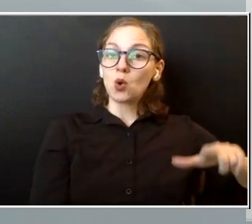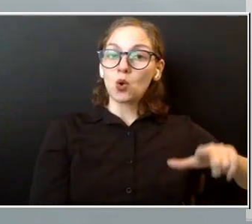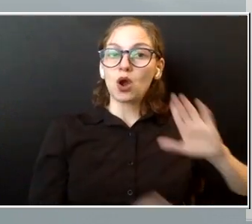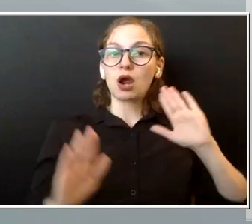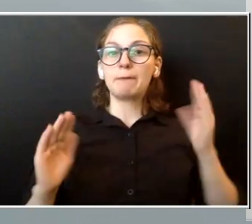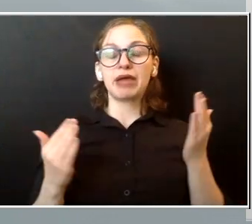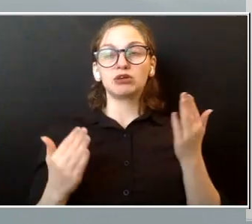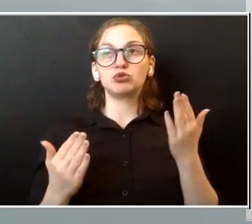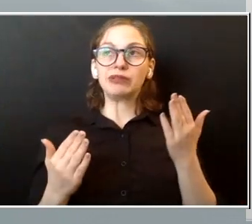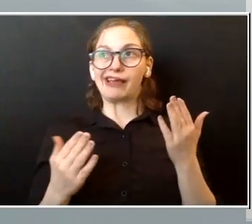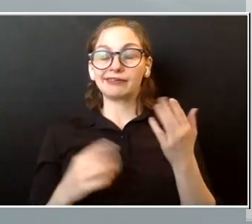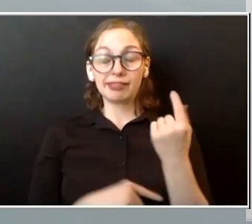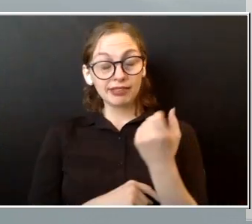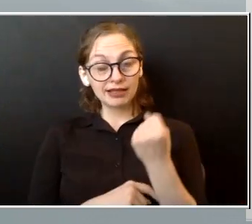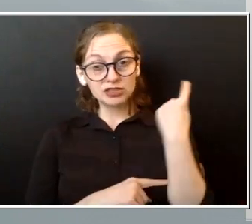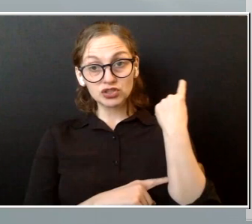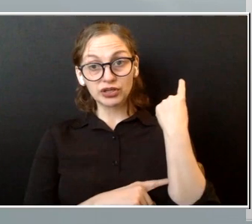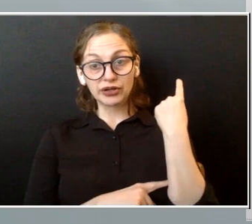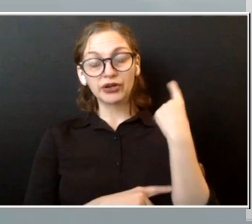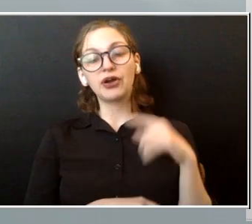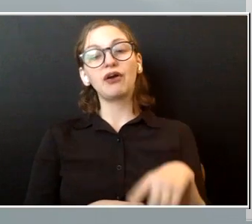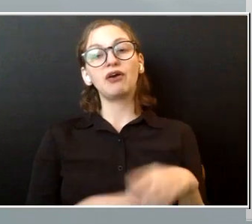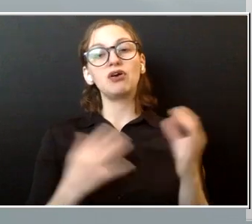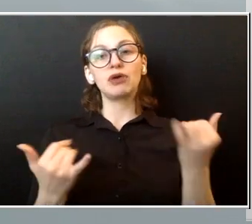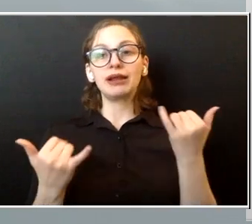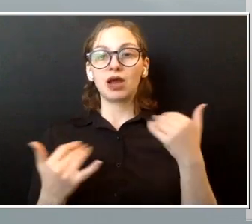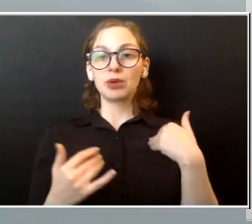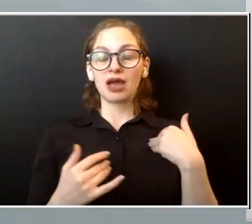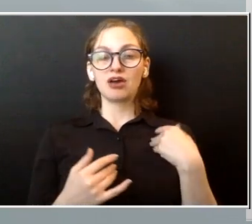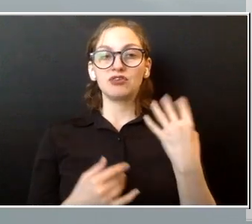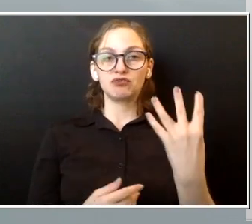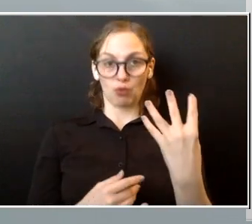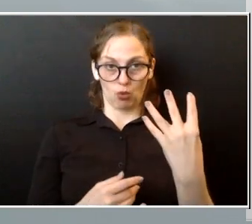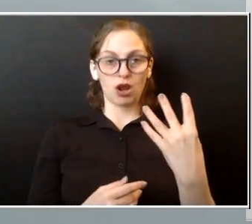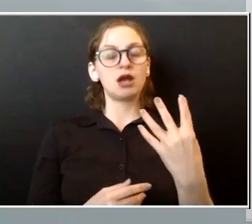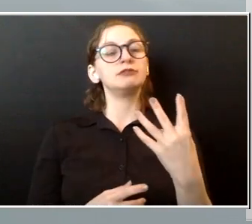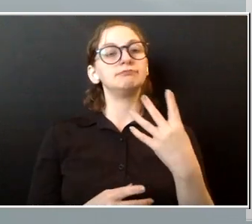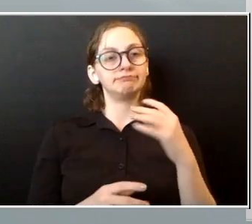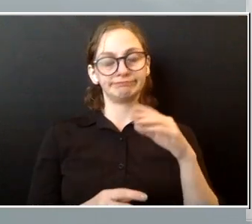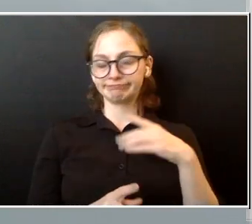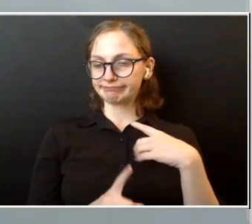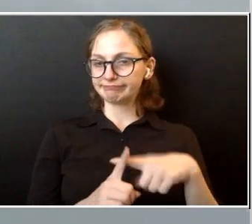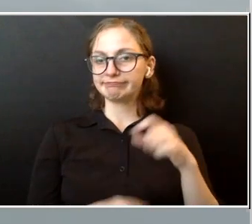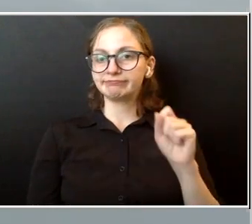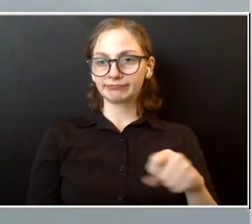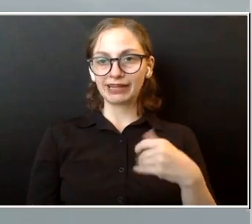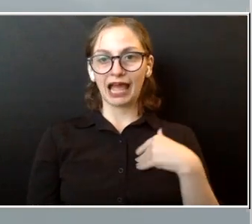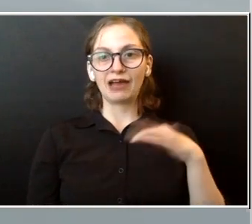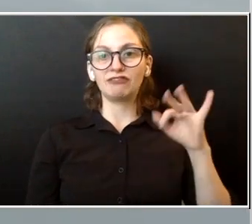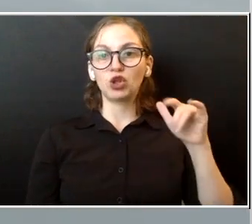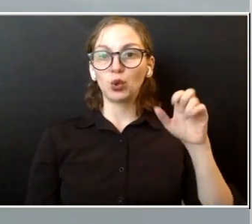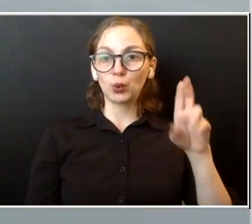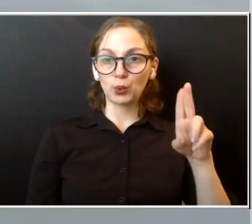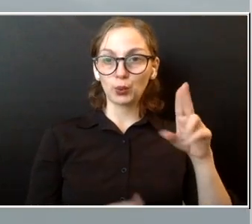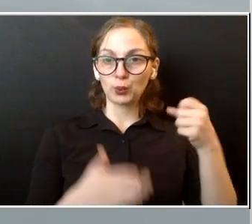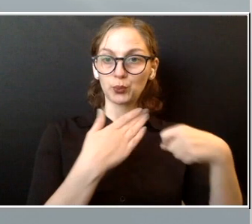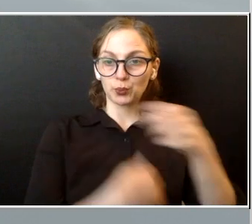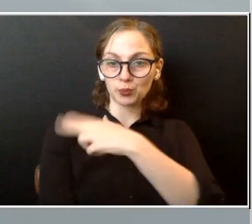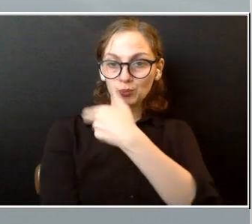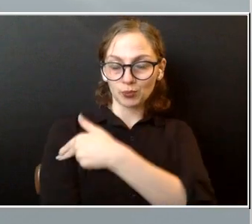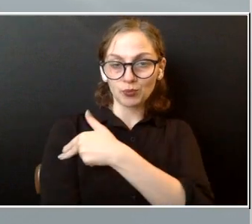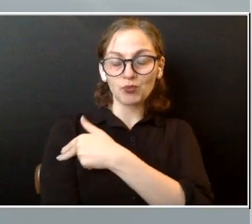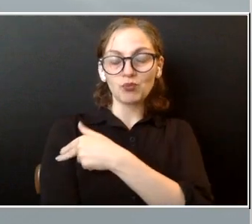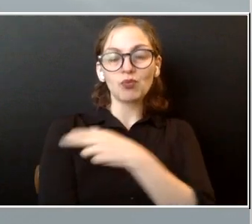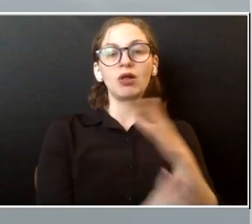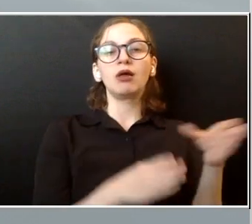year. Right now, there are 4 positive influenza admissions at the health system. And then, of course, as we move to RSV as well,